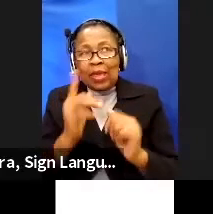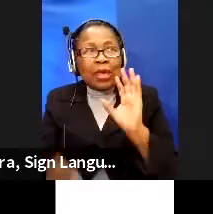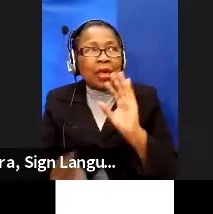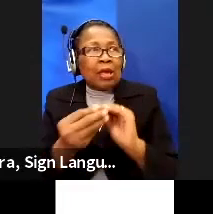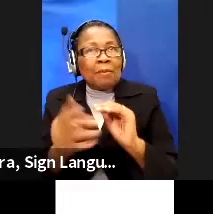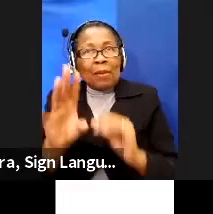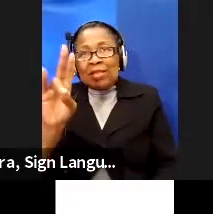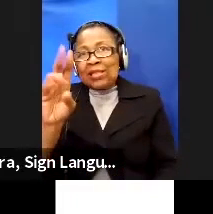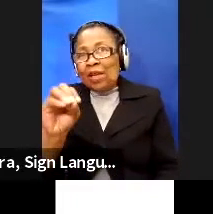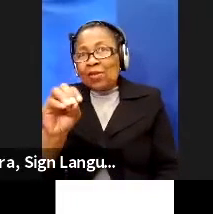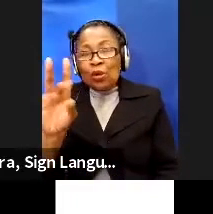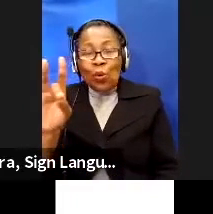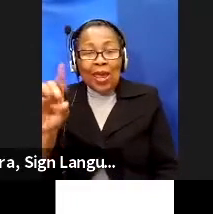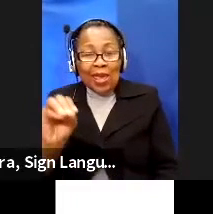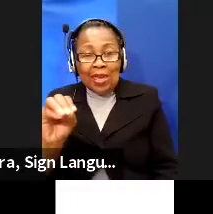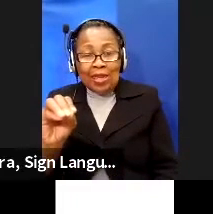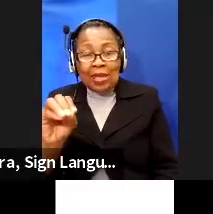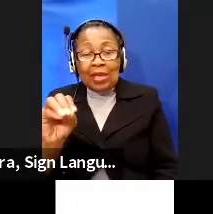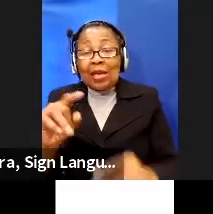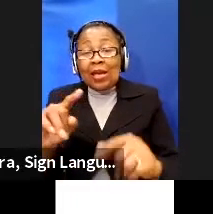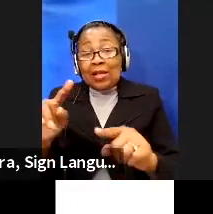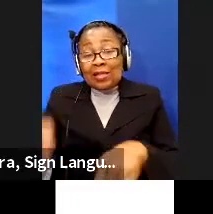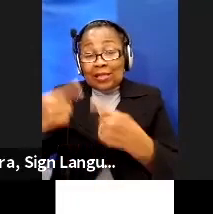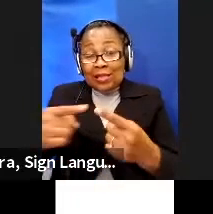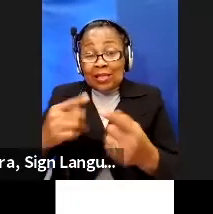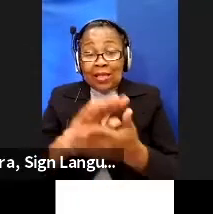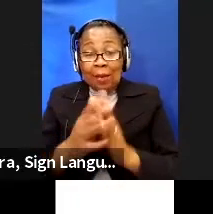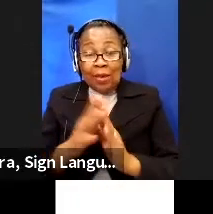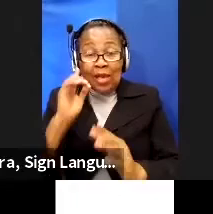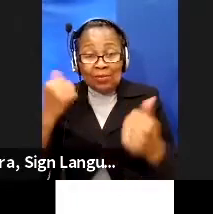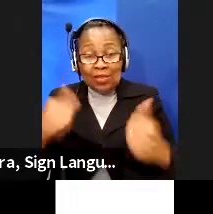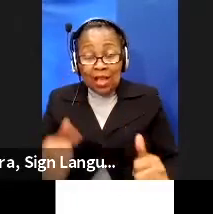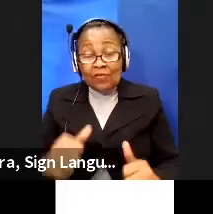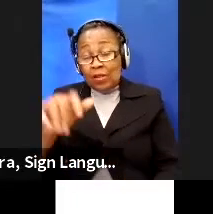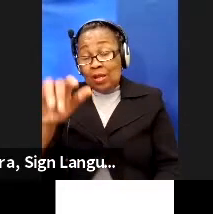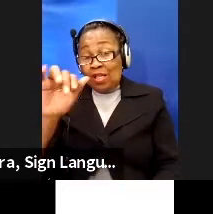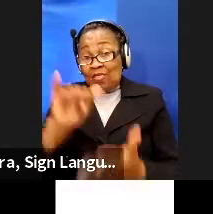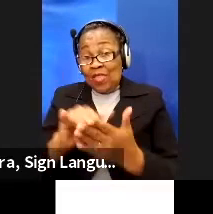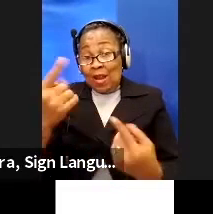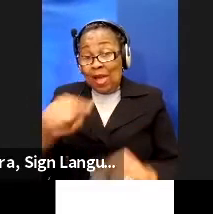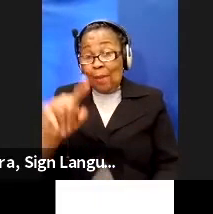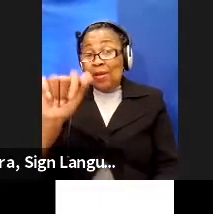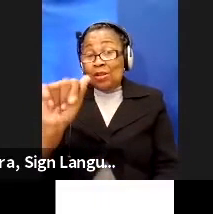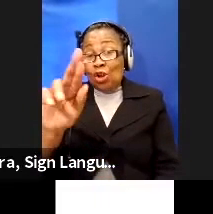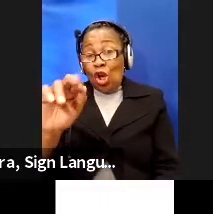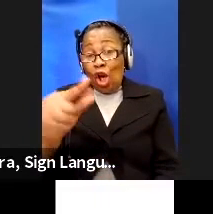80. Since I became deaf, so that was in August of 2000, well, when I got my first